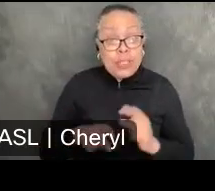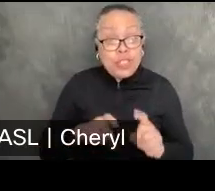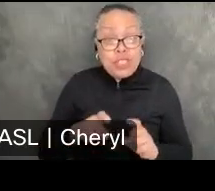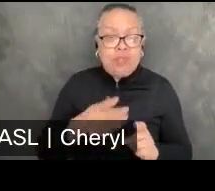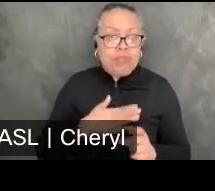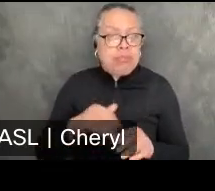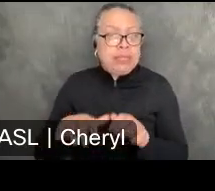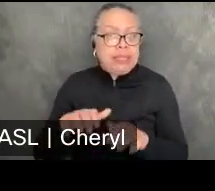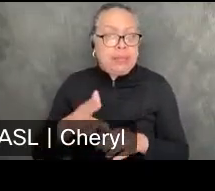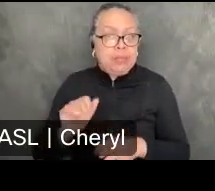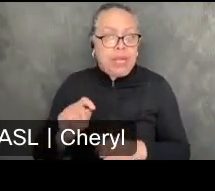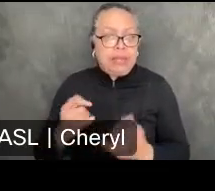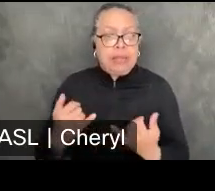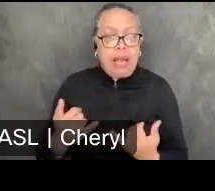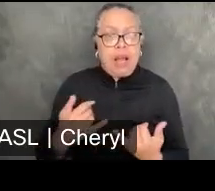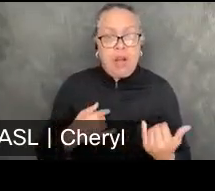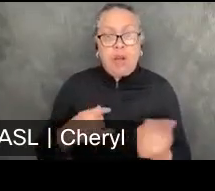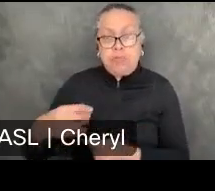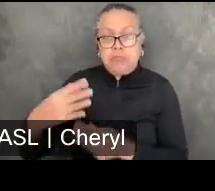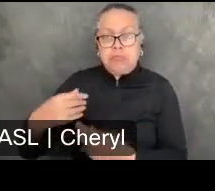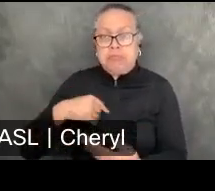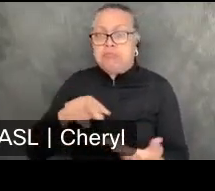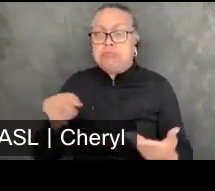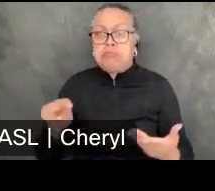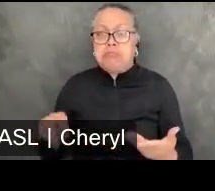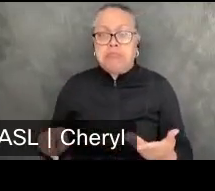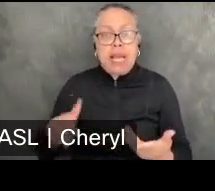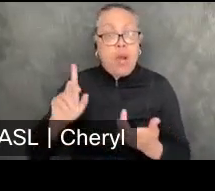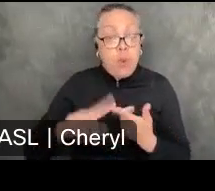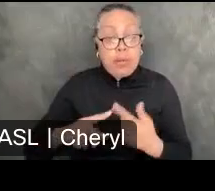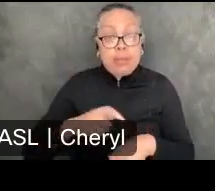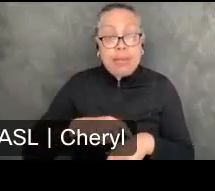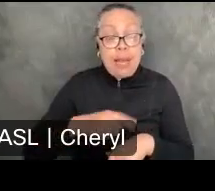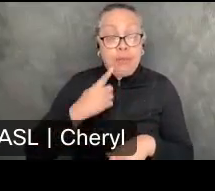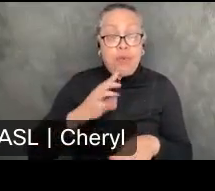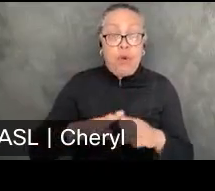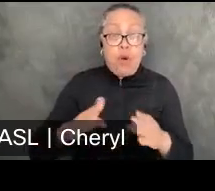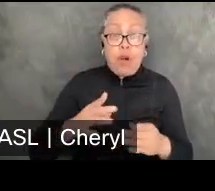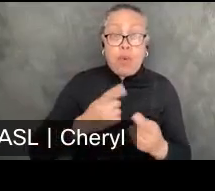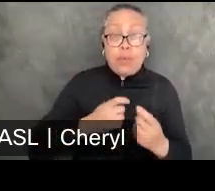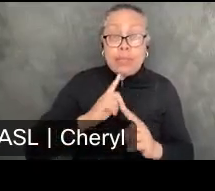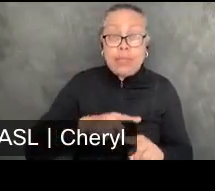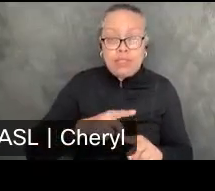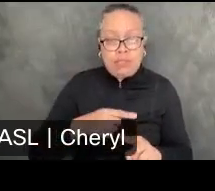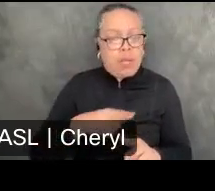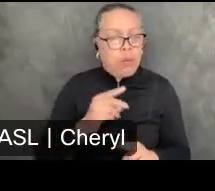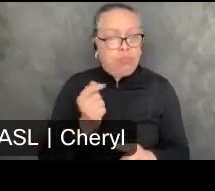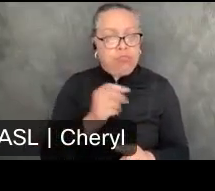now. We are watching the chat, and so once we get to questions, we can go right into answering the questions that